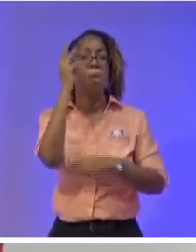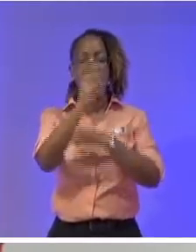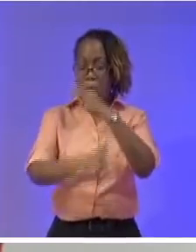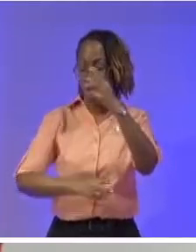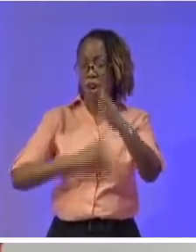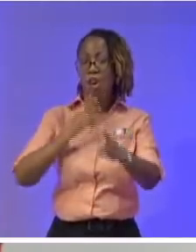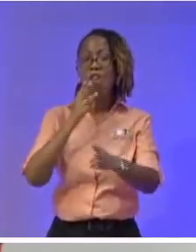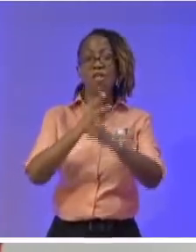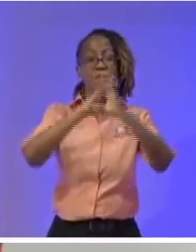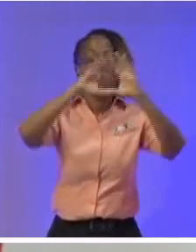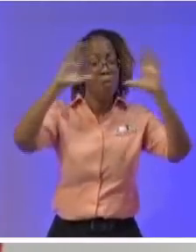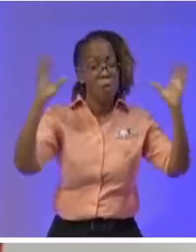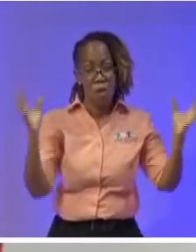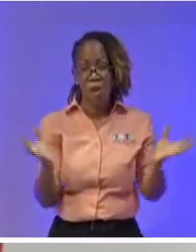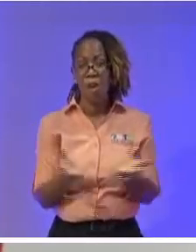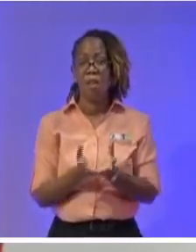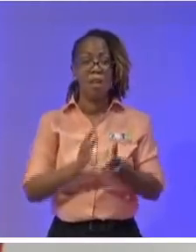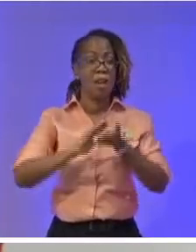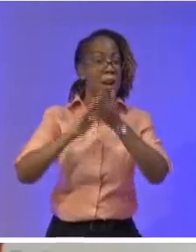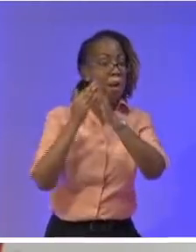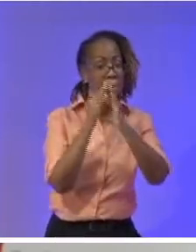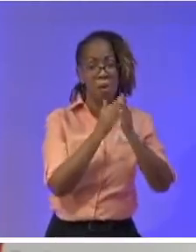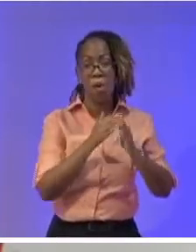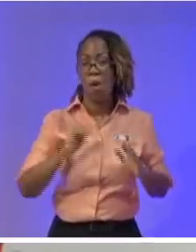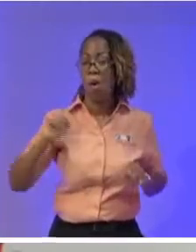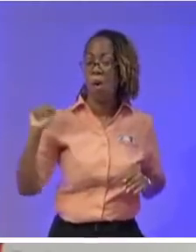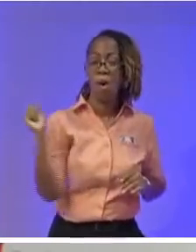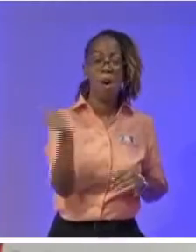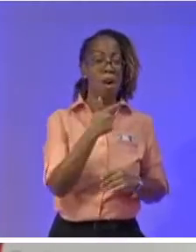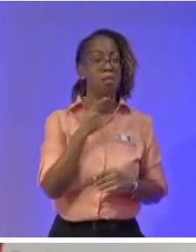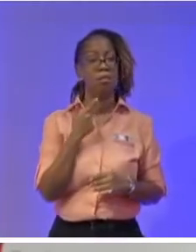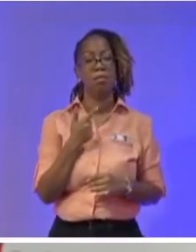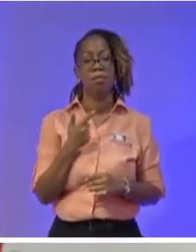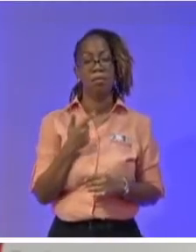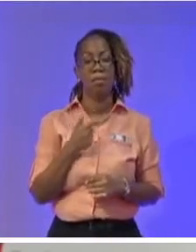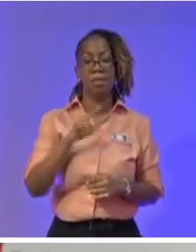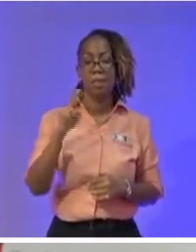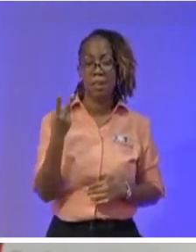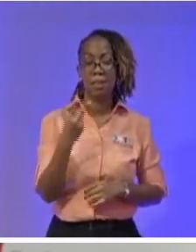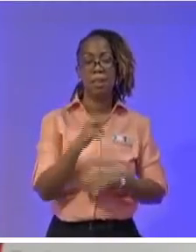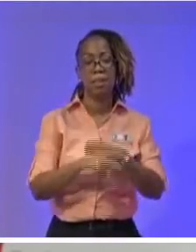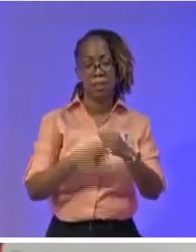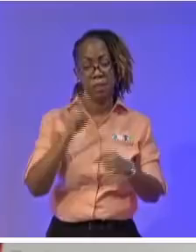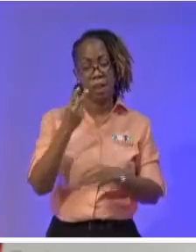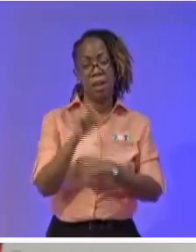global community is in the second year of a global pandemic.